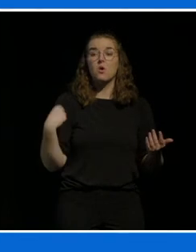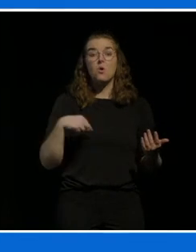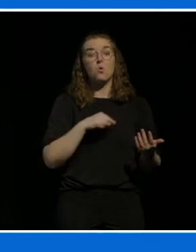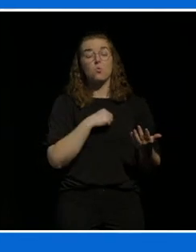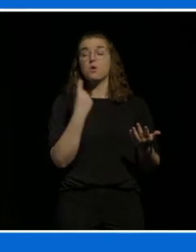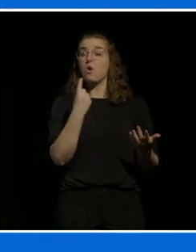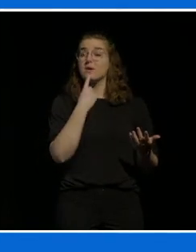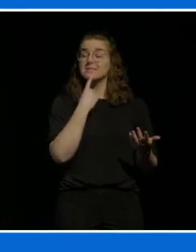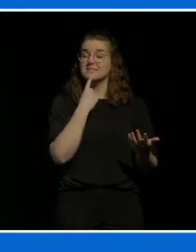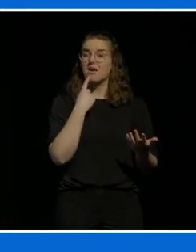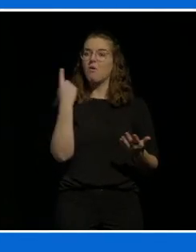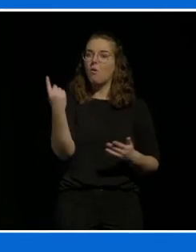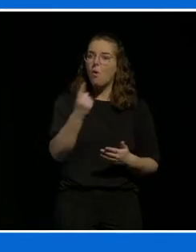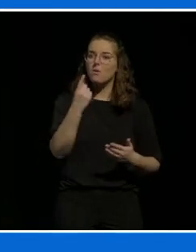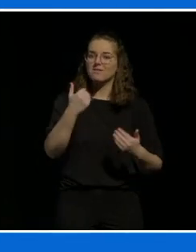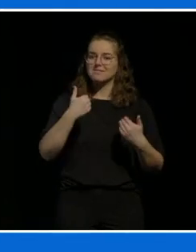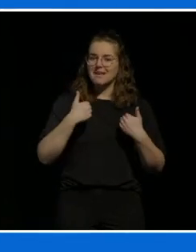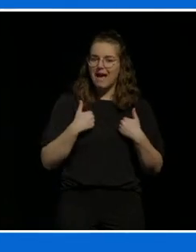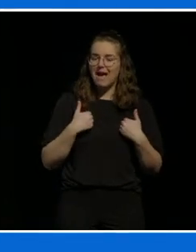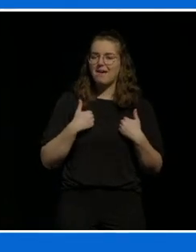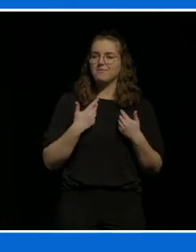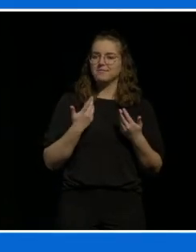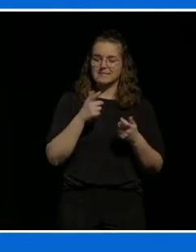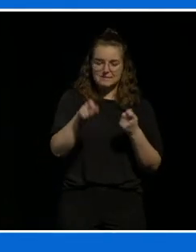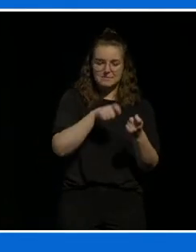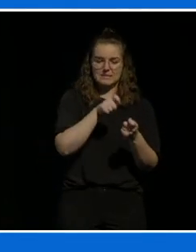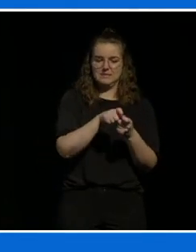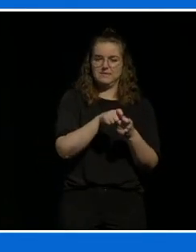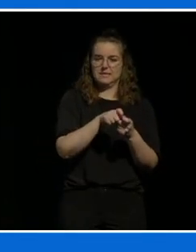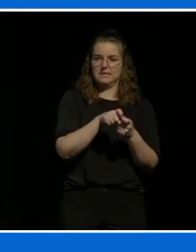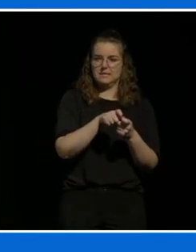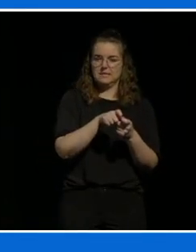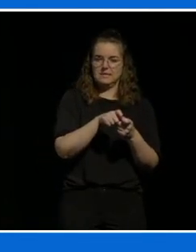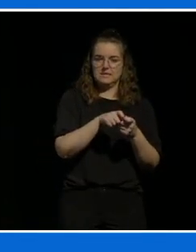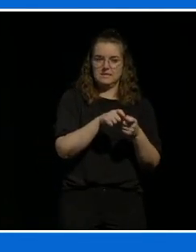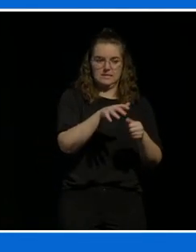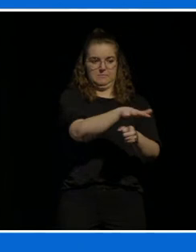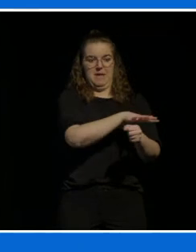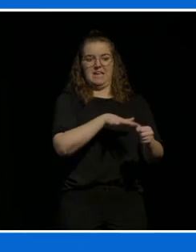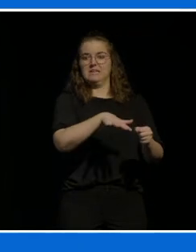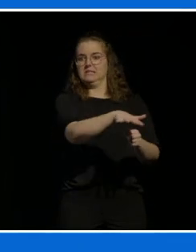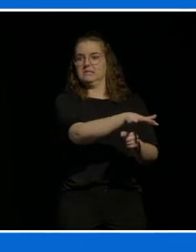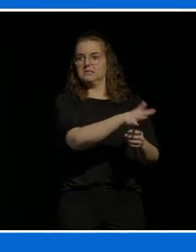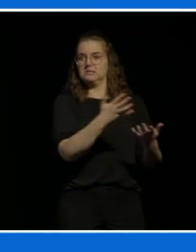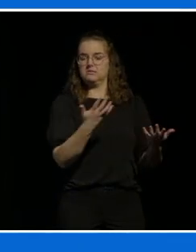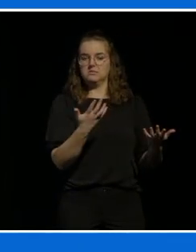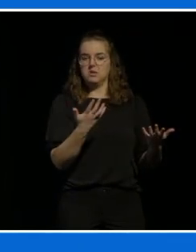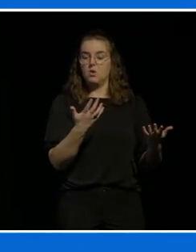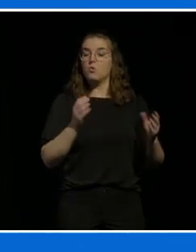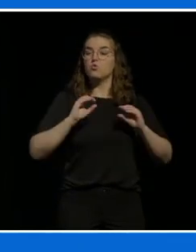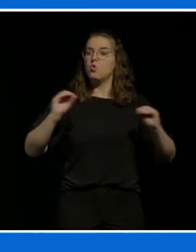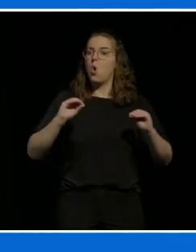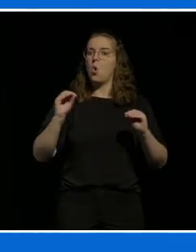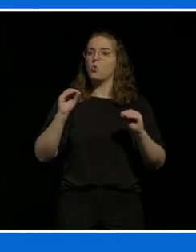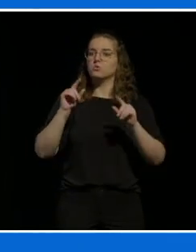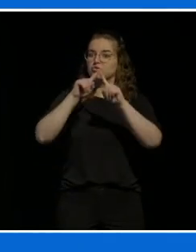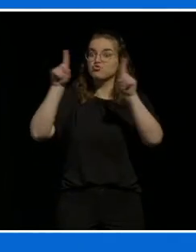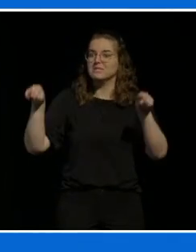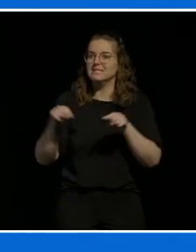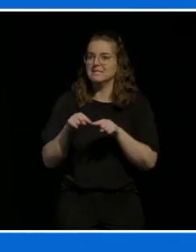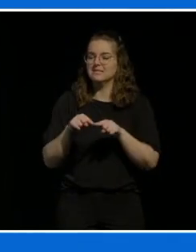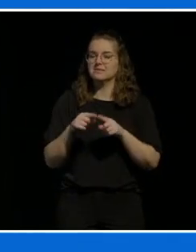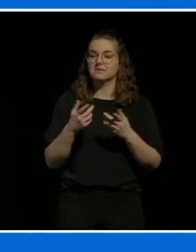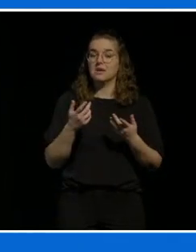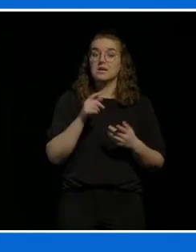you know, always have a dedicated space every single day where your entire family is screen free. Replace TV and screens